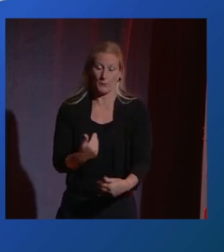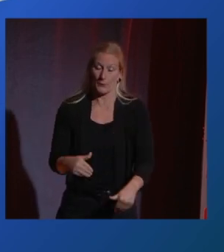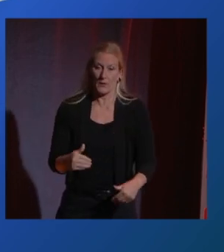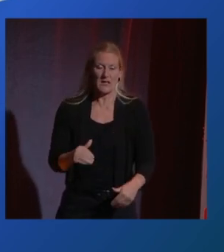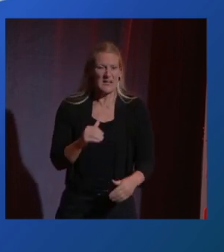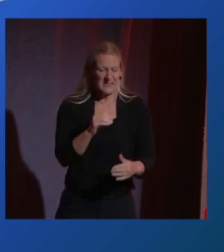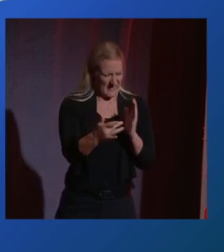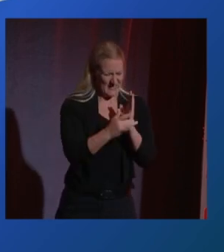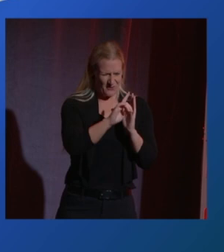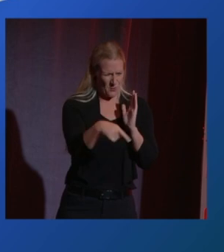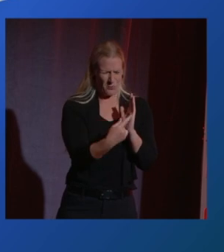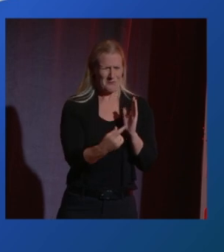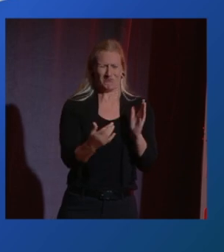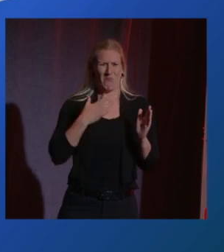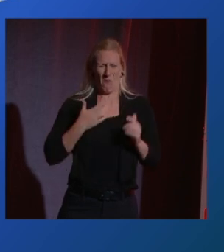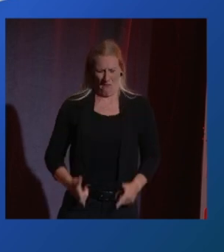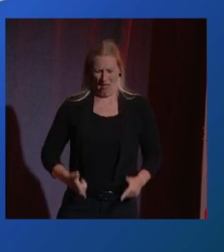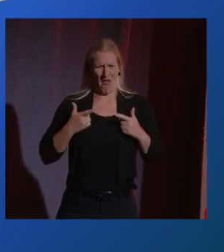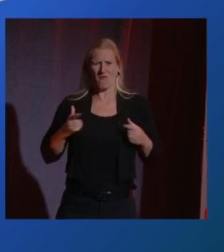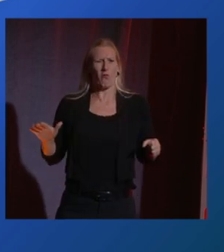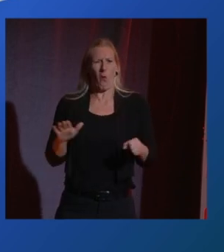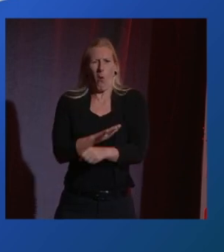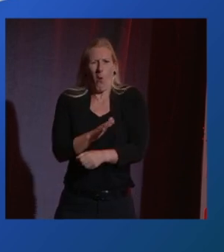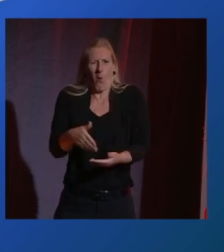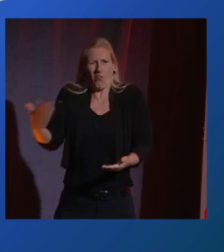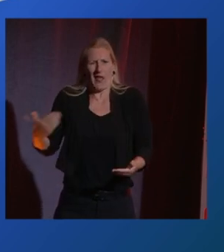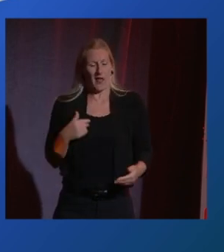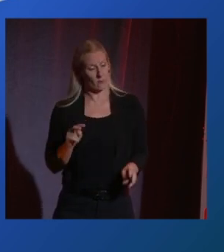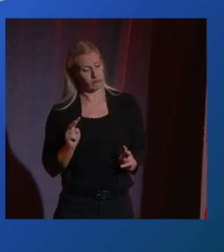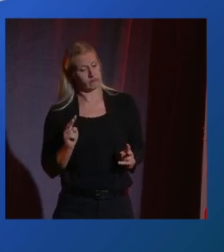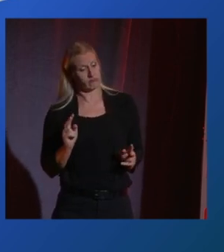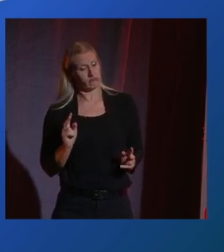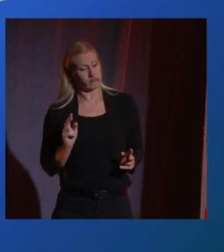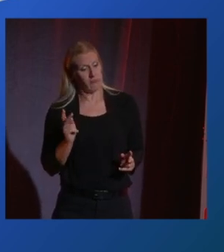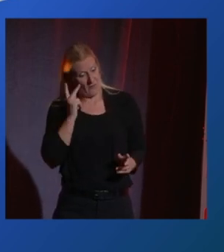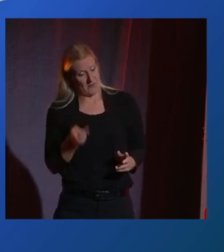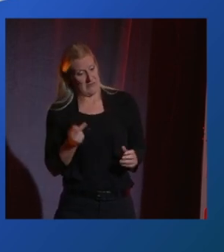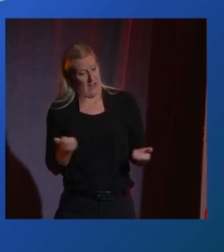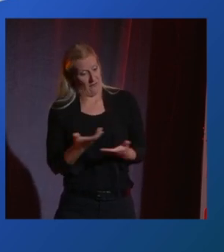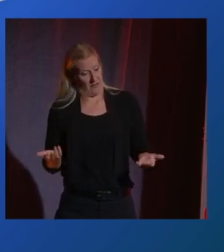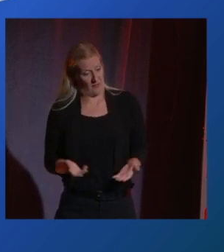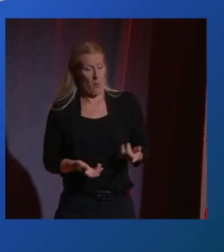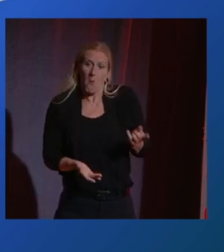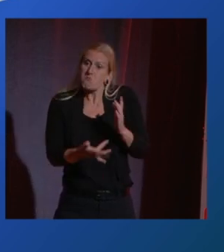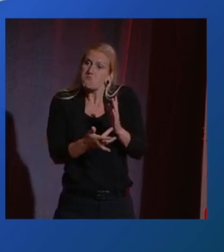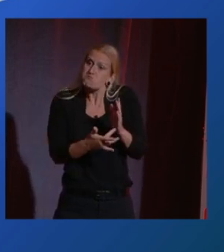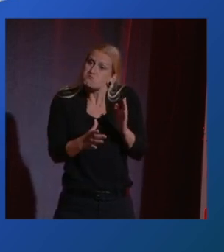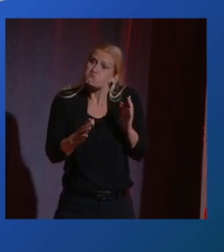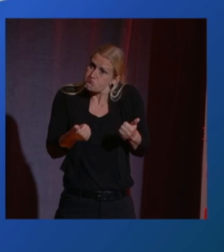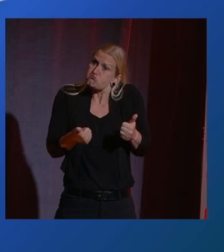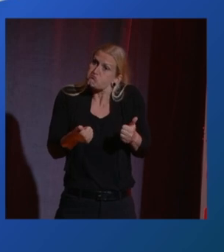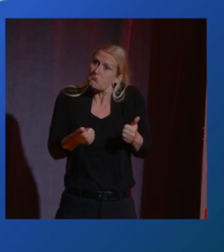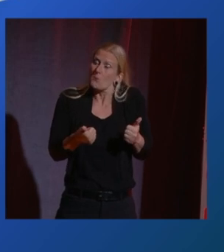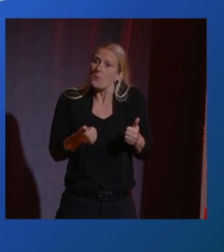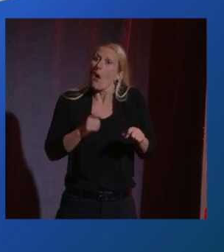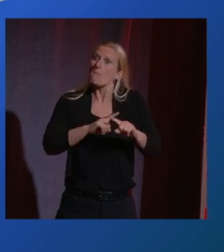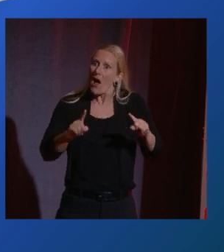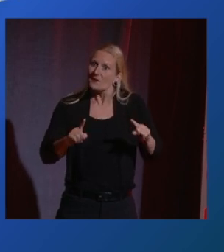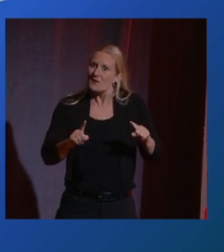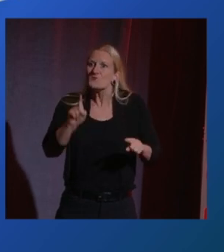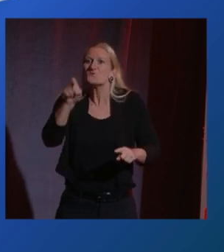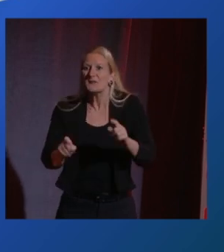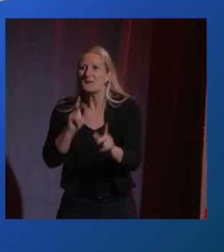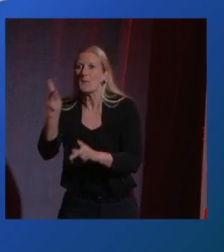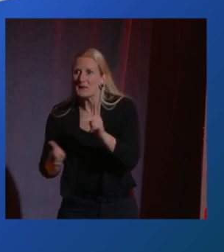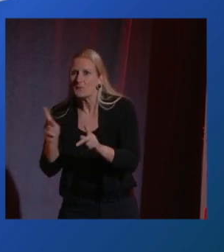whole thing happened uh yet without the individuals who had the imag in ination to actually apply those